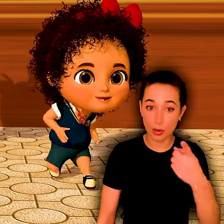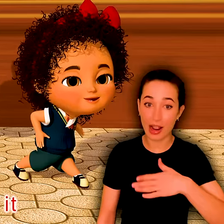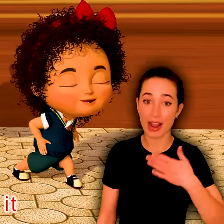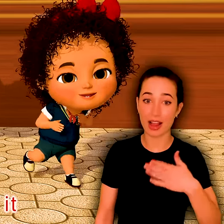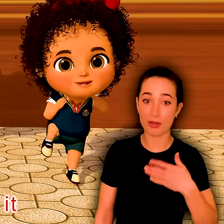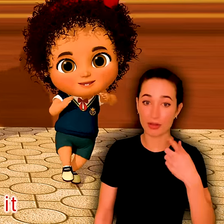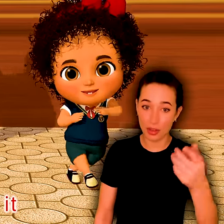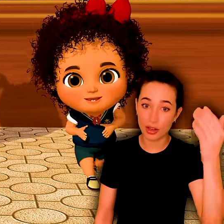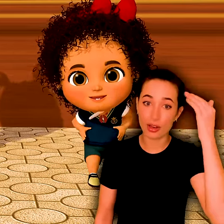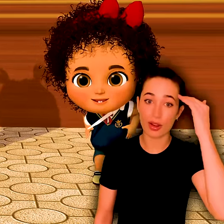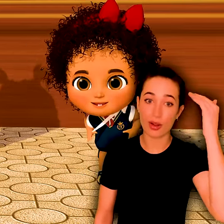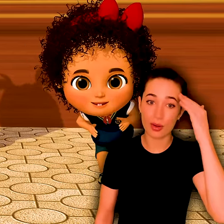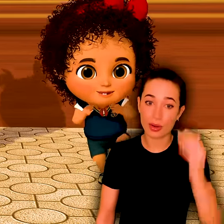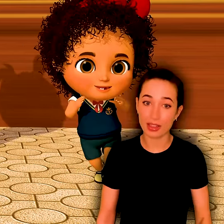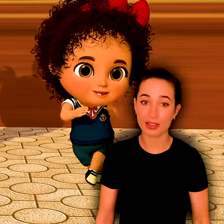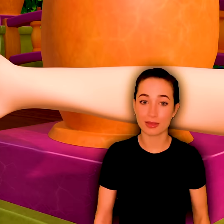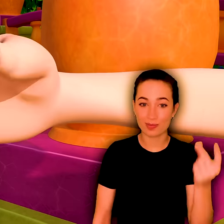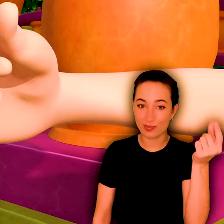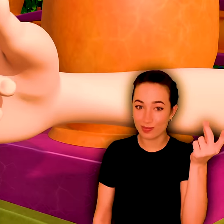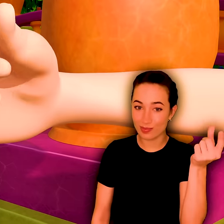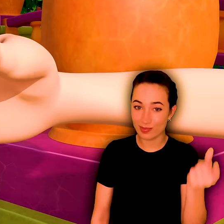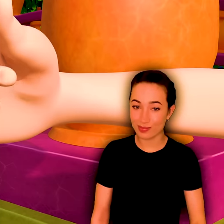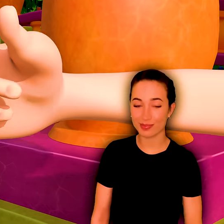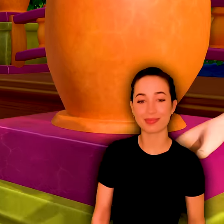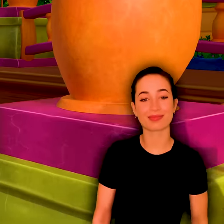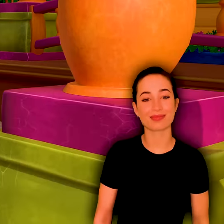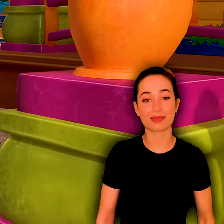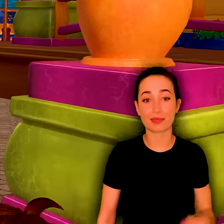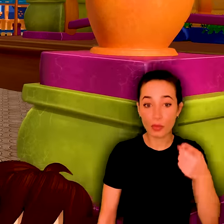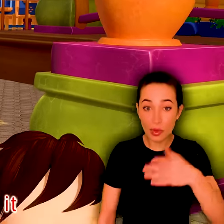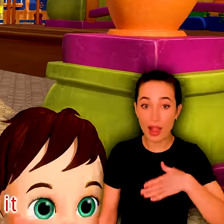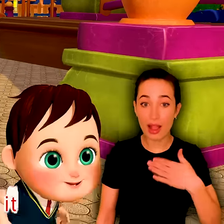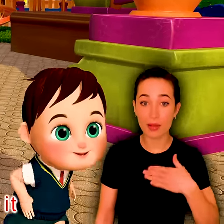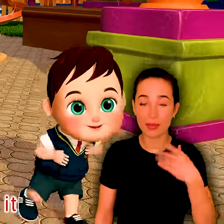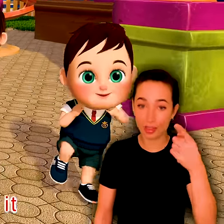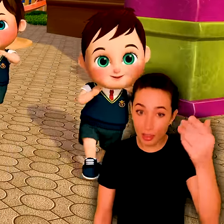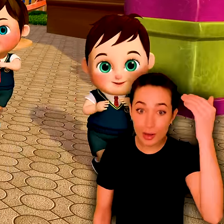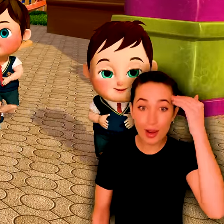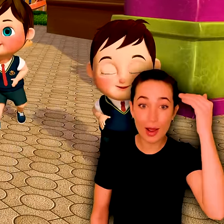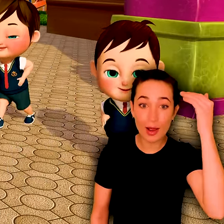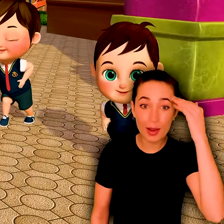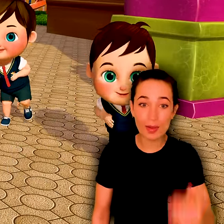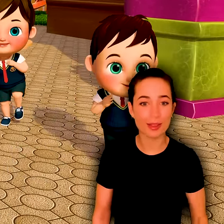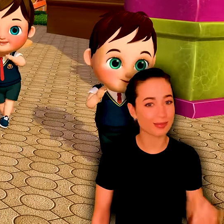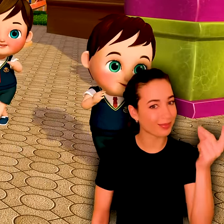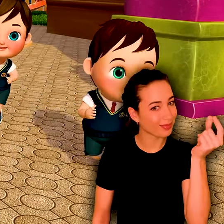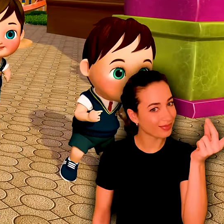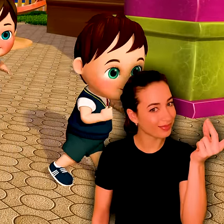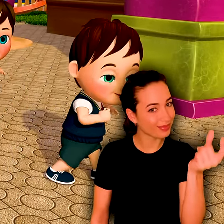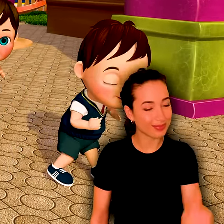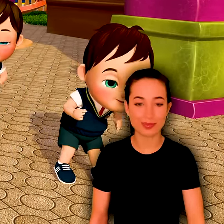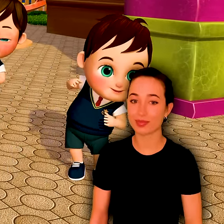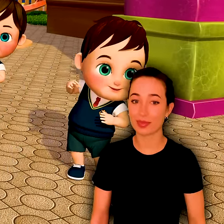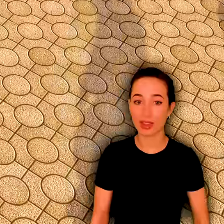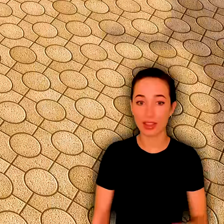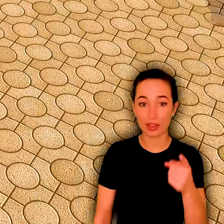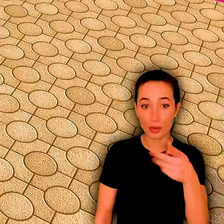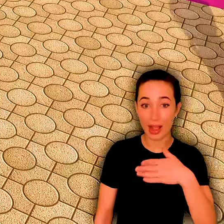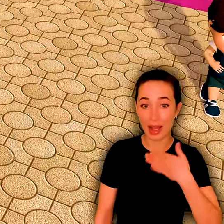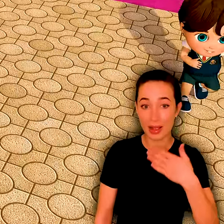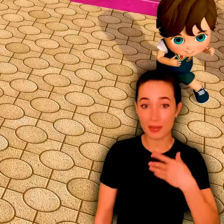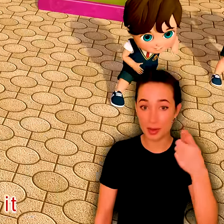if you're happy and you know it snap your fingers if you're happy and you know it snap your fingers